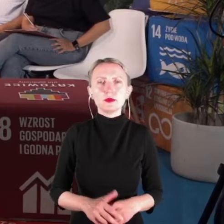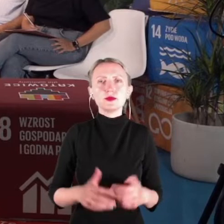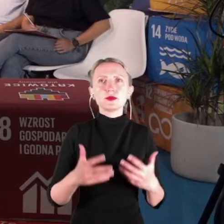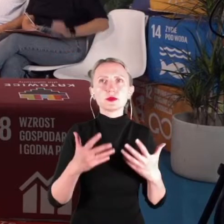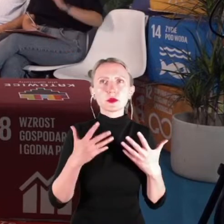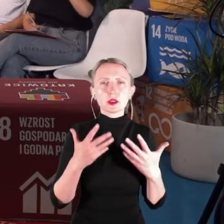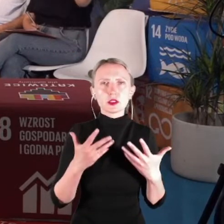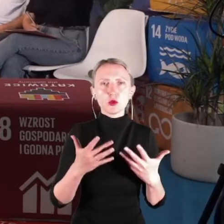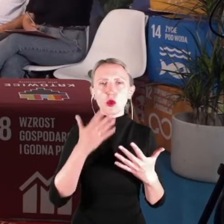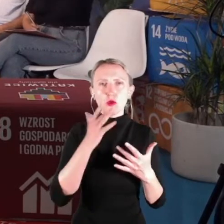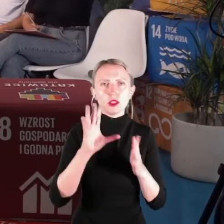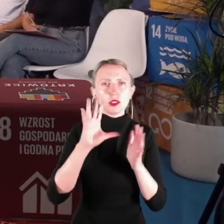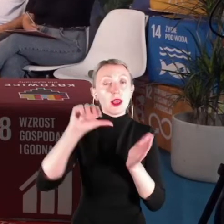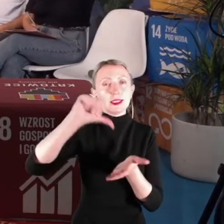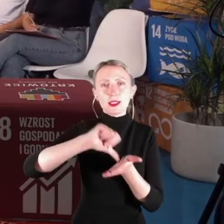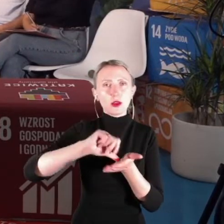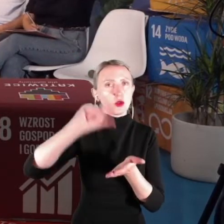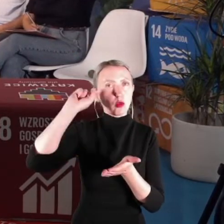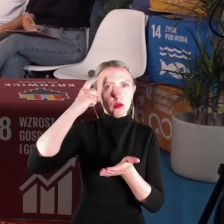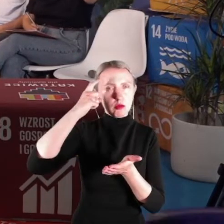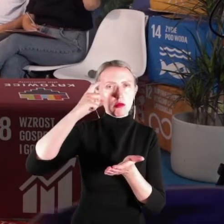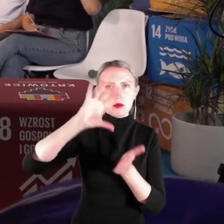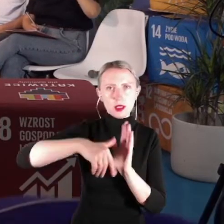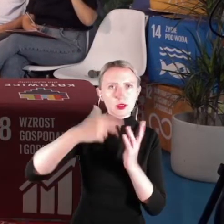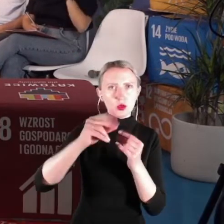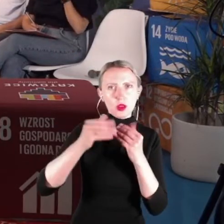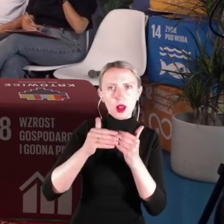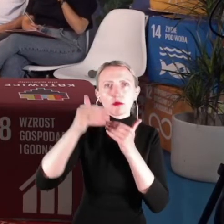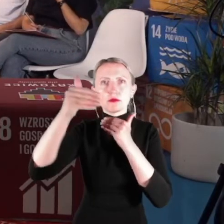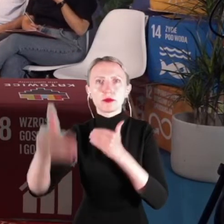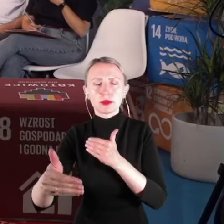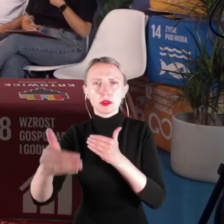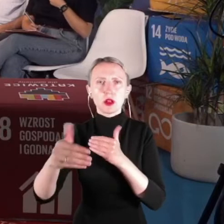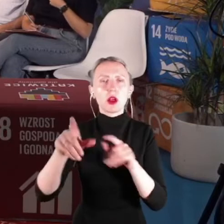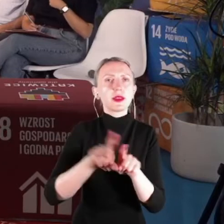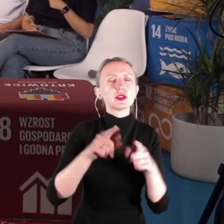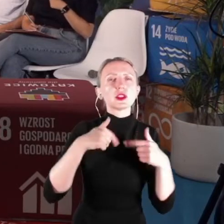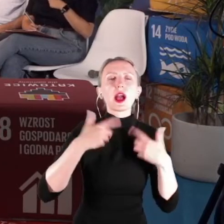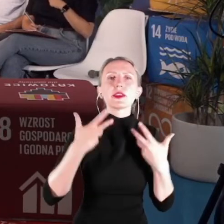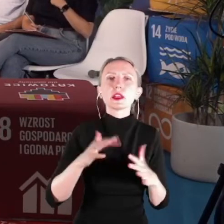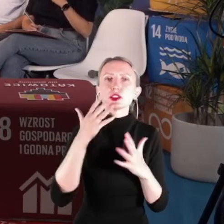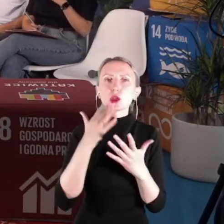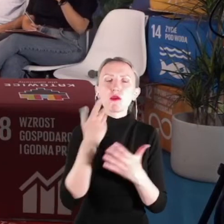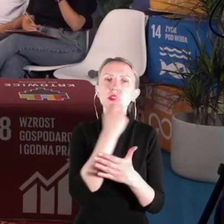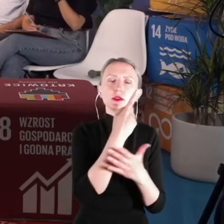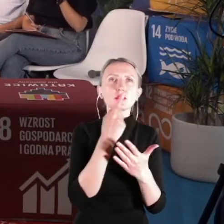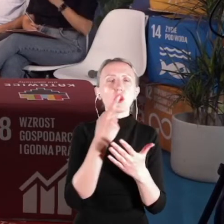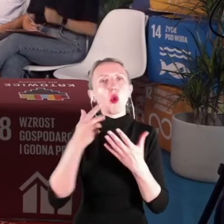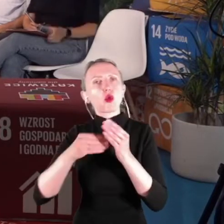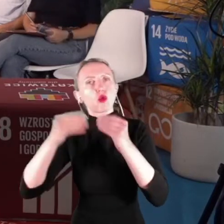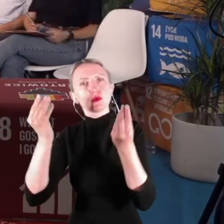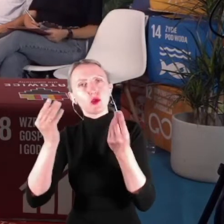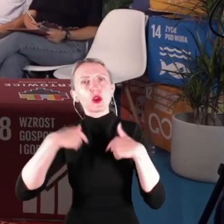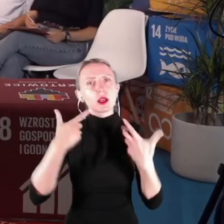decline instead of growth, and about disintegration instead of integration. That's something that we were looking at in Lithuanian context and broader